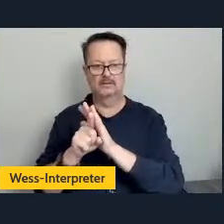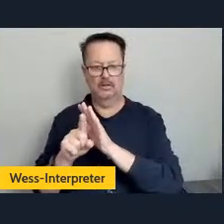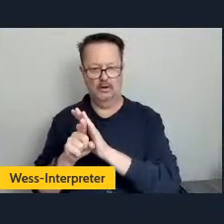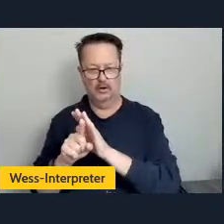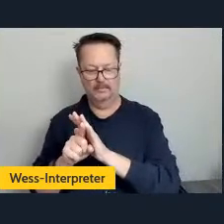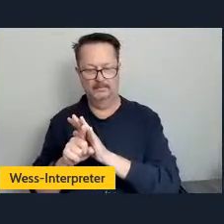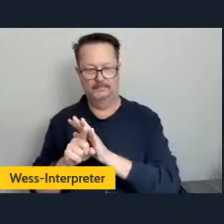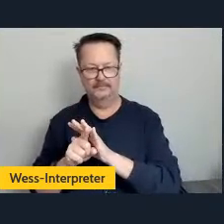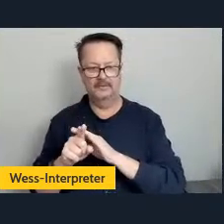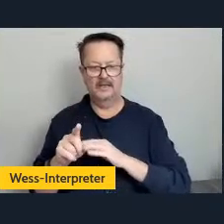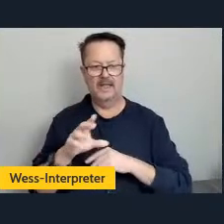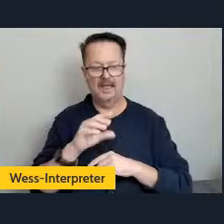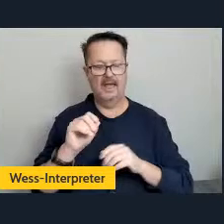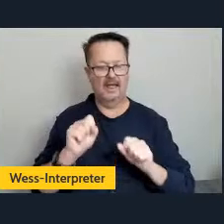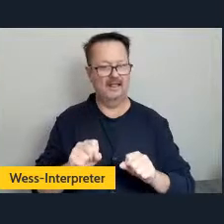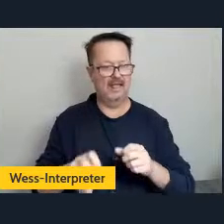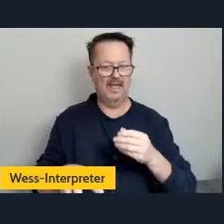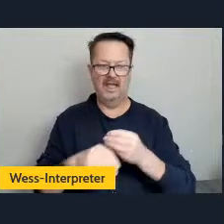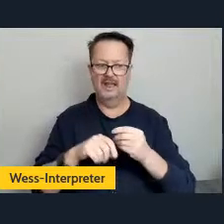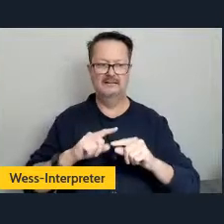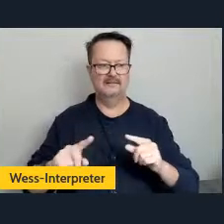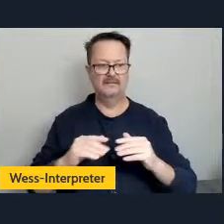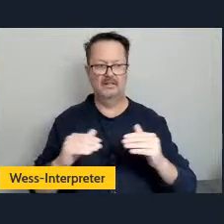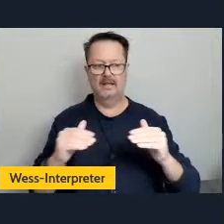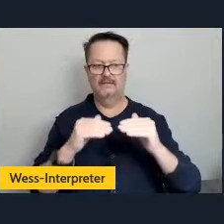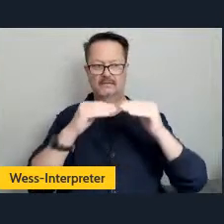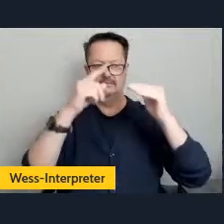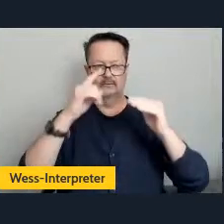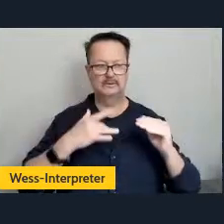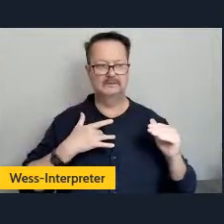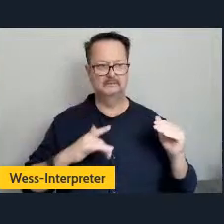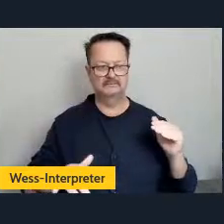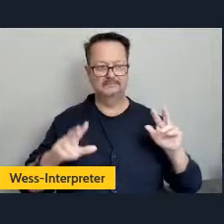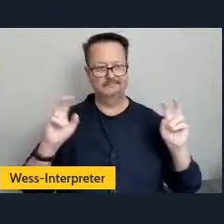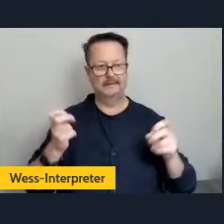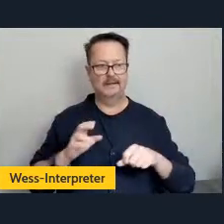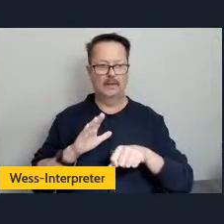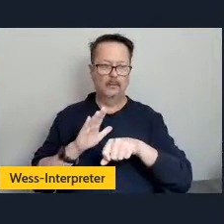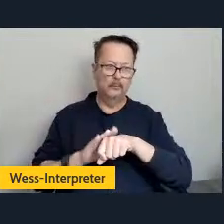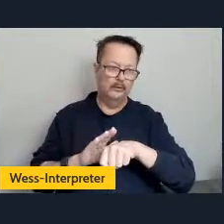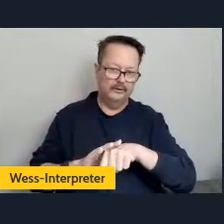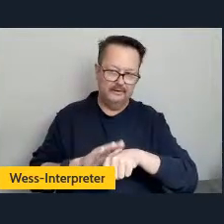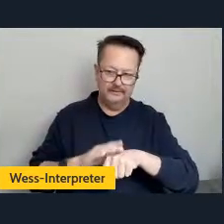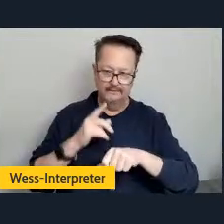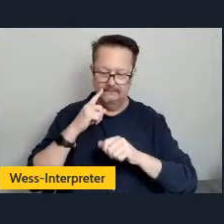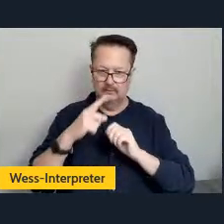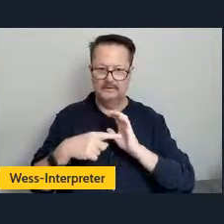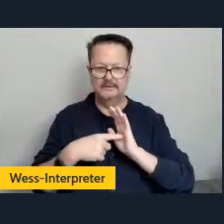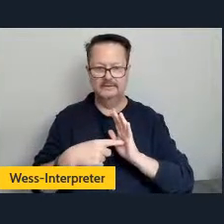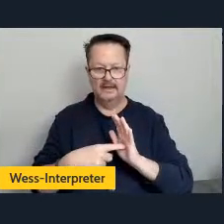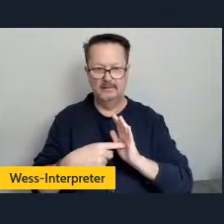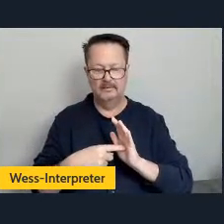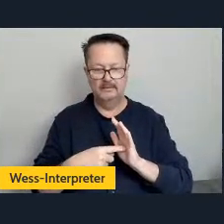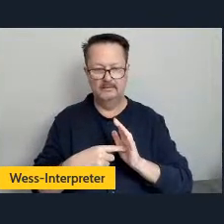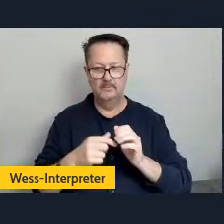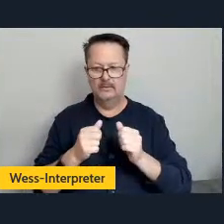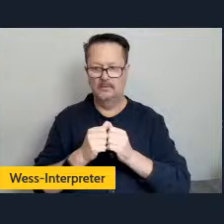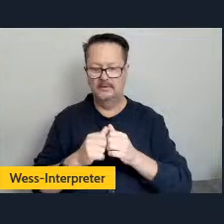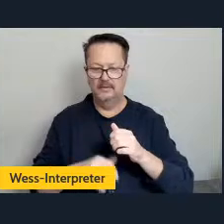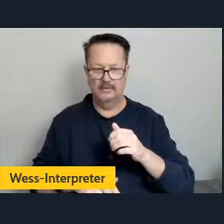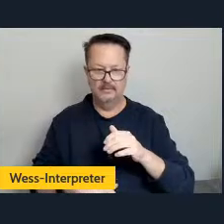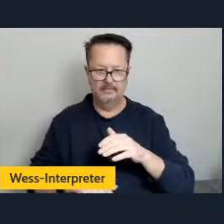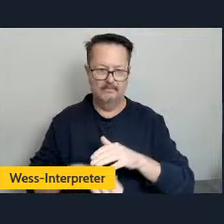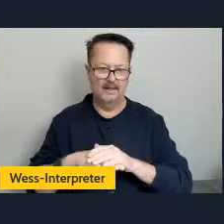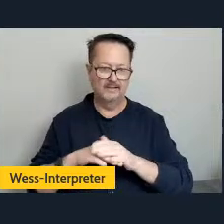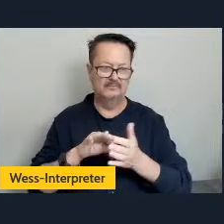and I can have multiple levels of sensitivity. So I can have warning, for example, with max message count of